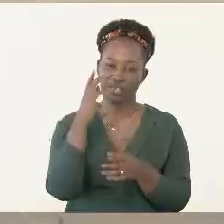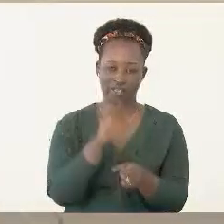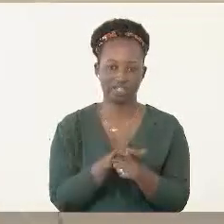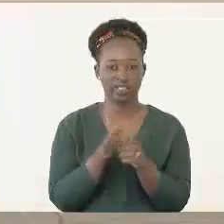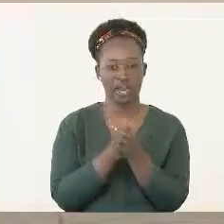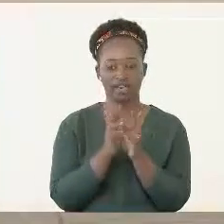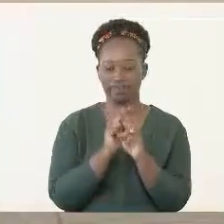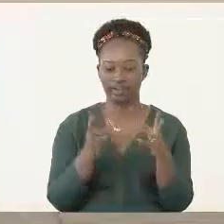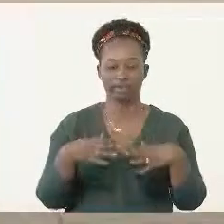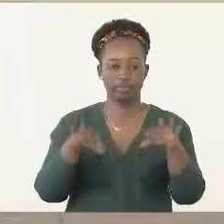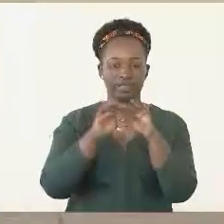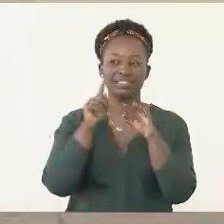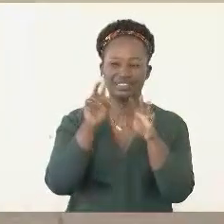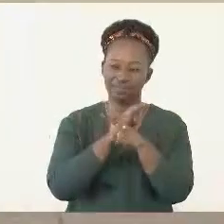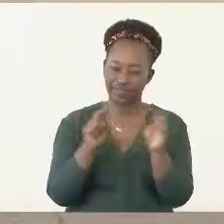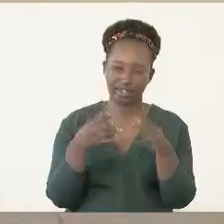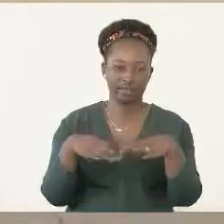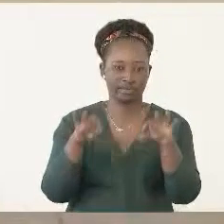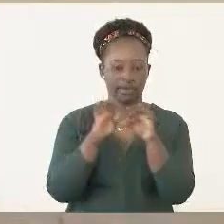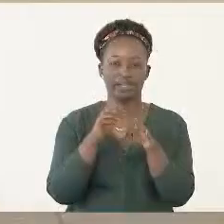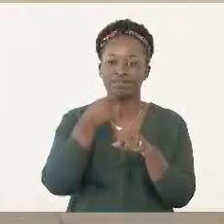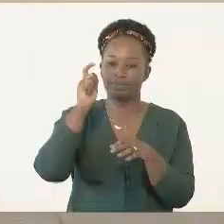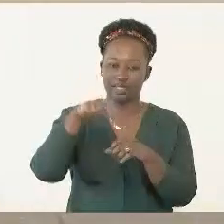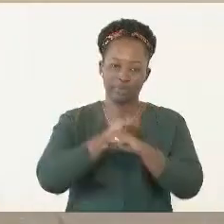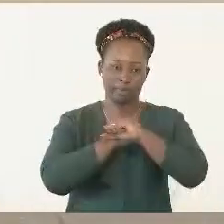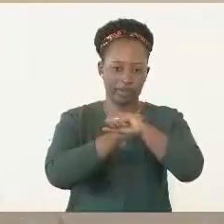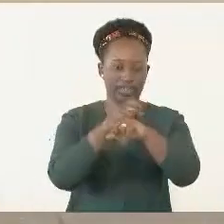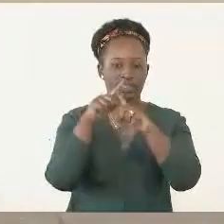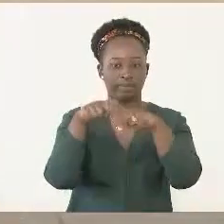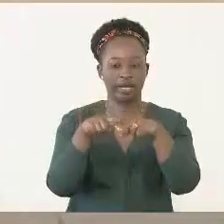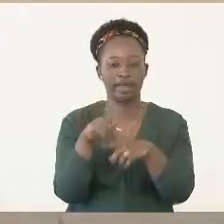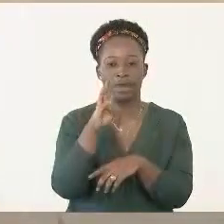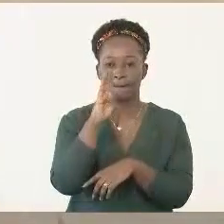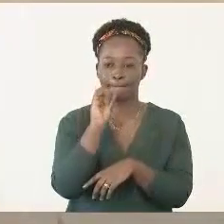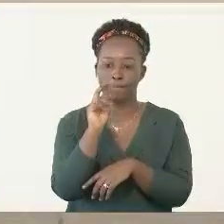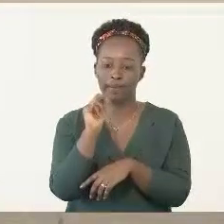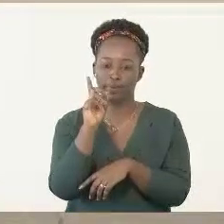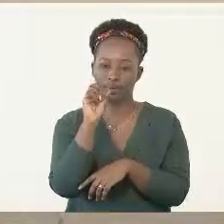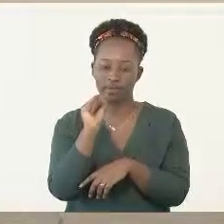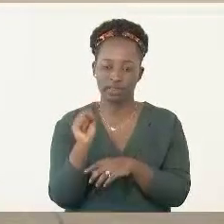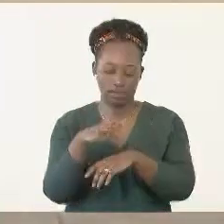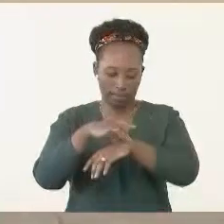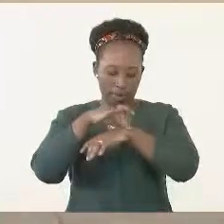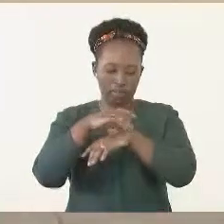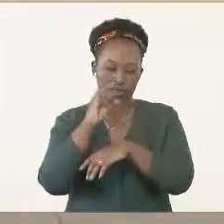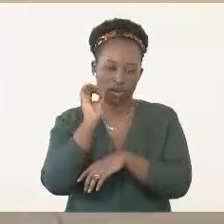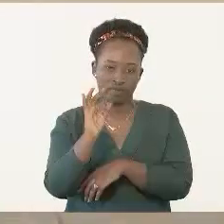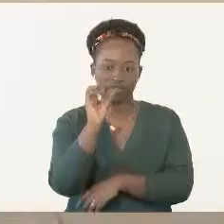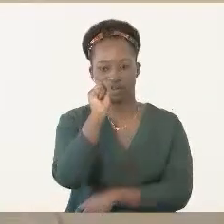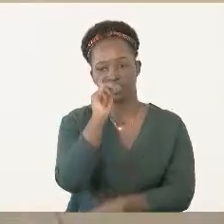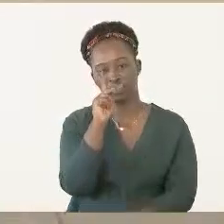These organs are delicate, so they must be protected by bones of the skeleton. Like the rib